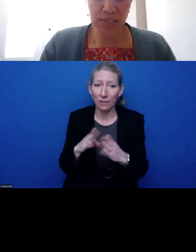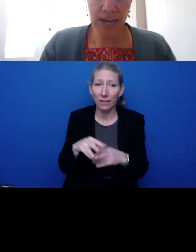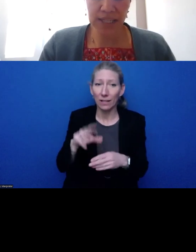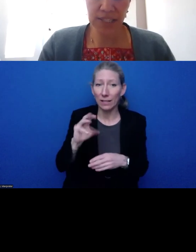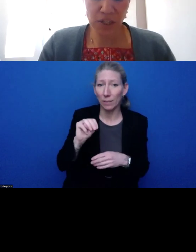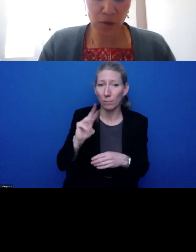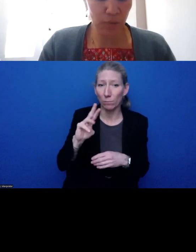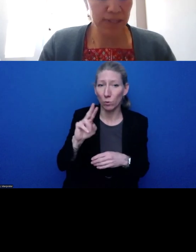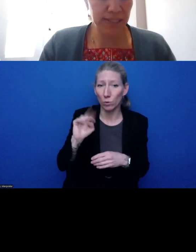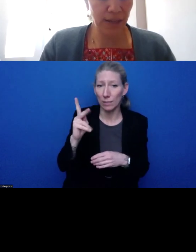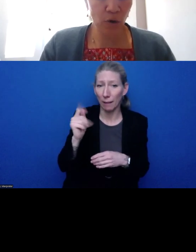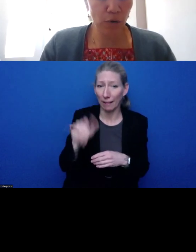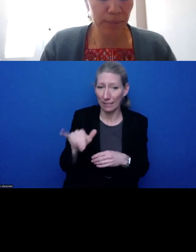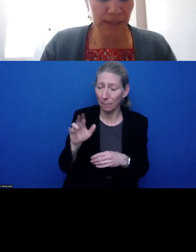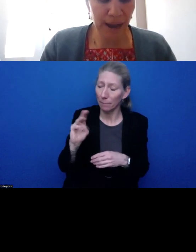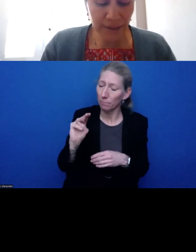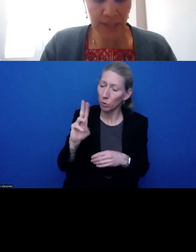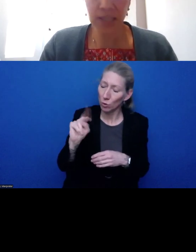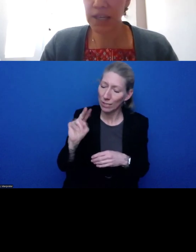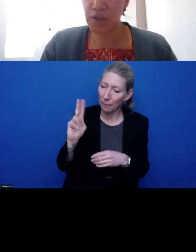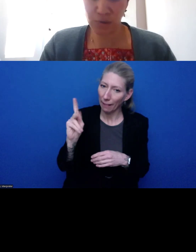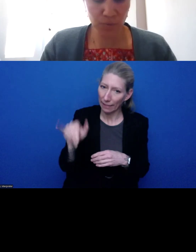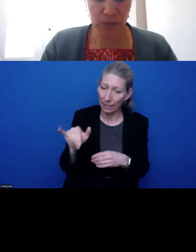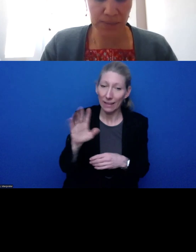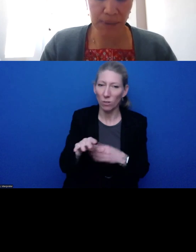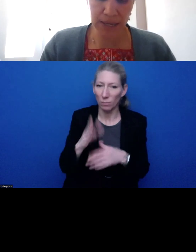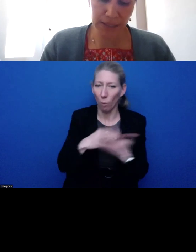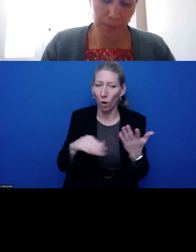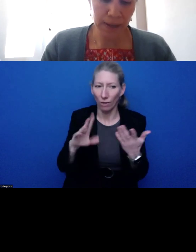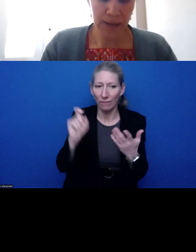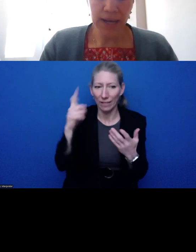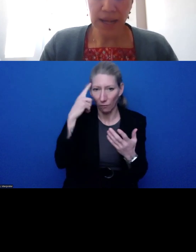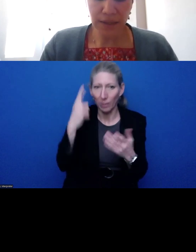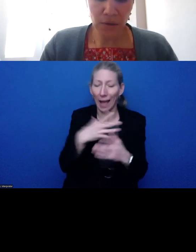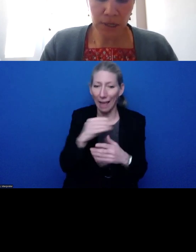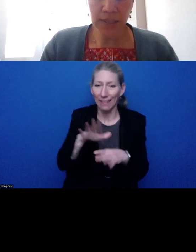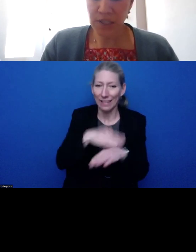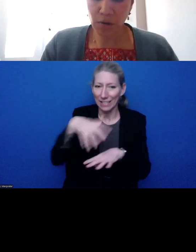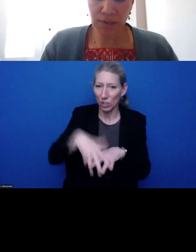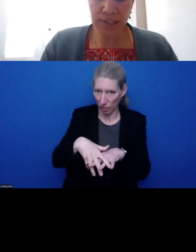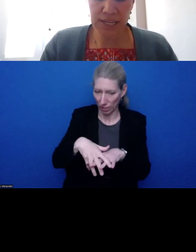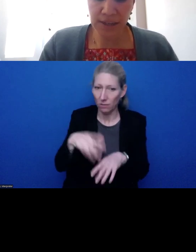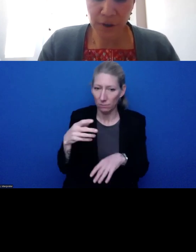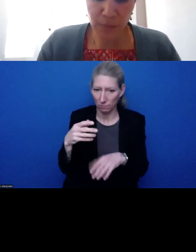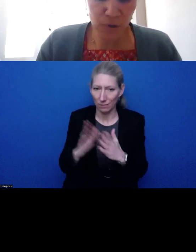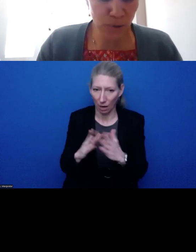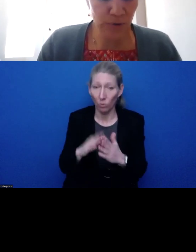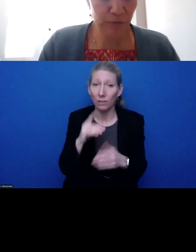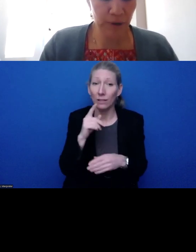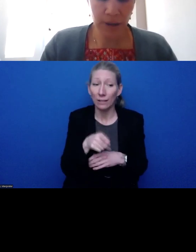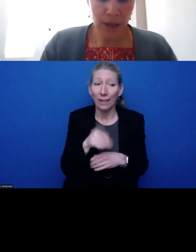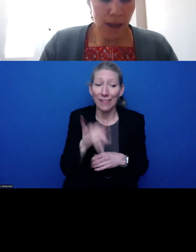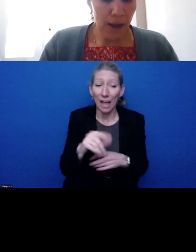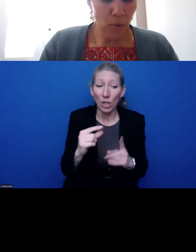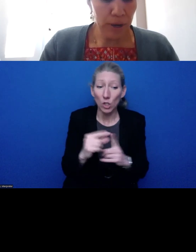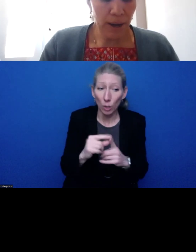which was an extension of the state government, and the indigenous municipality. Ladino, in this context, is a term used to